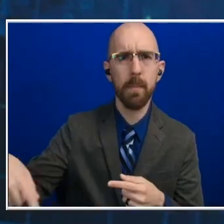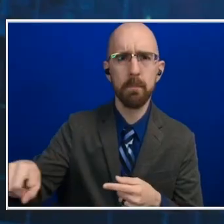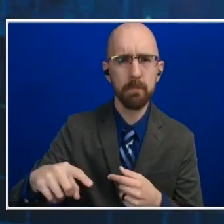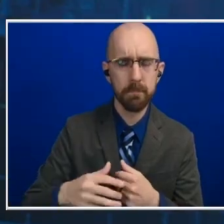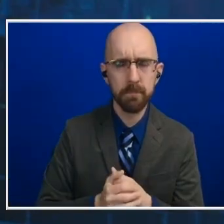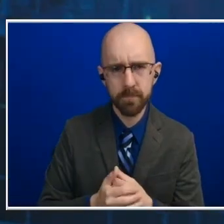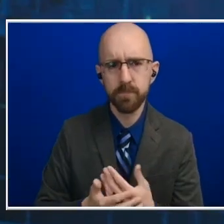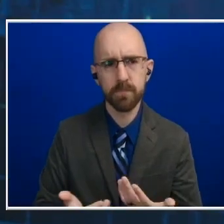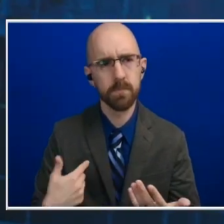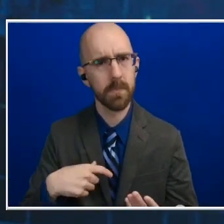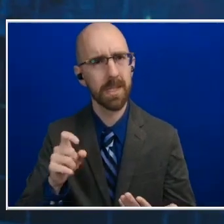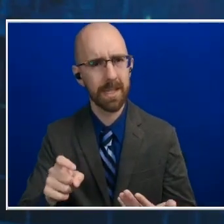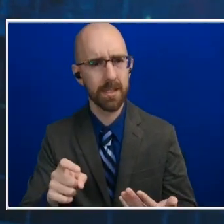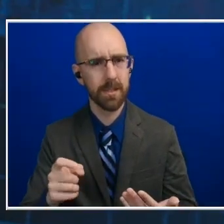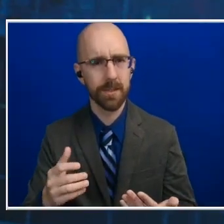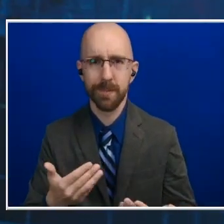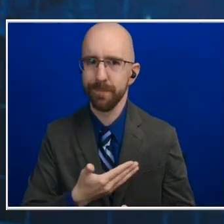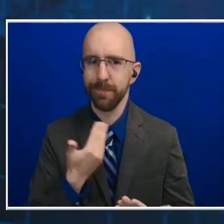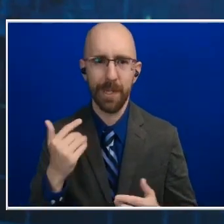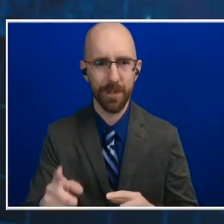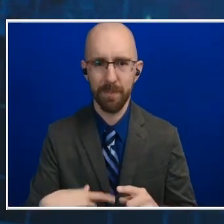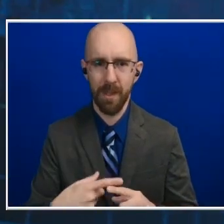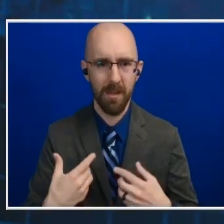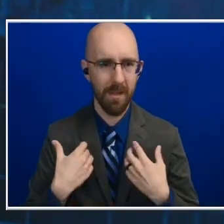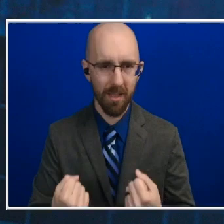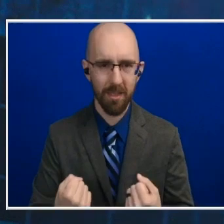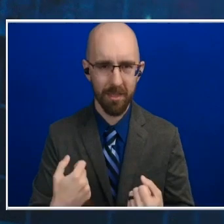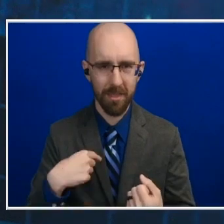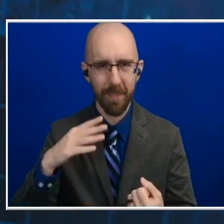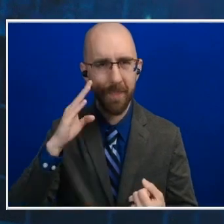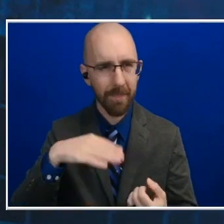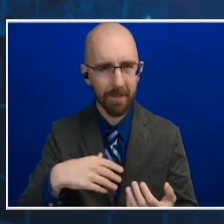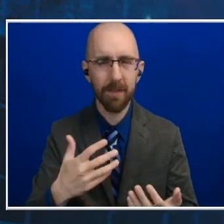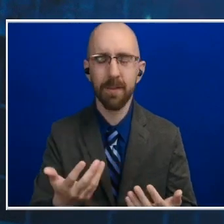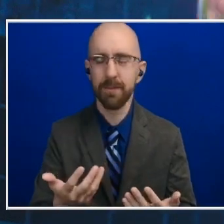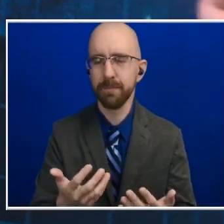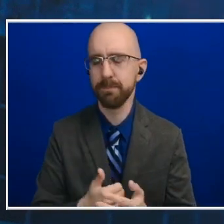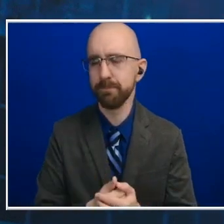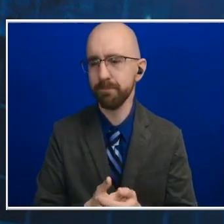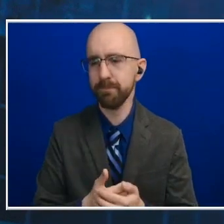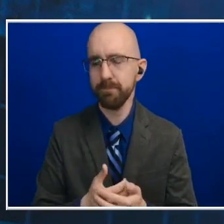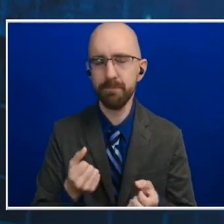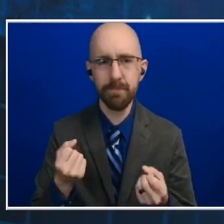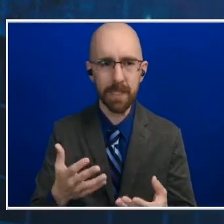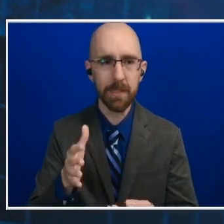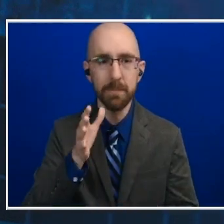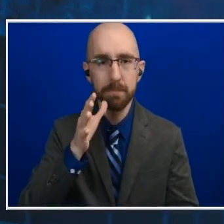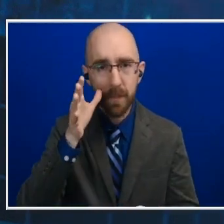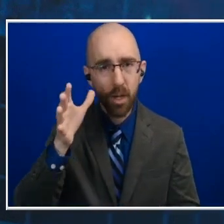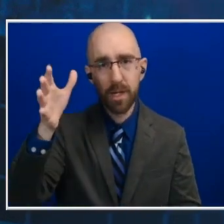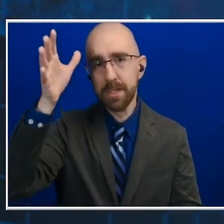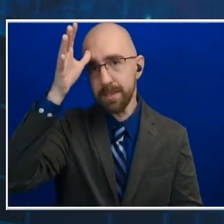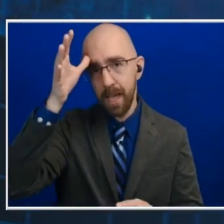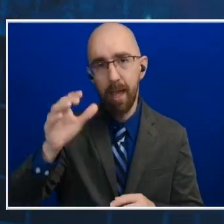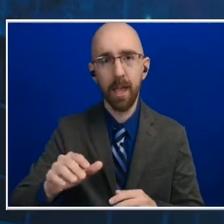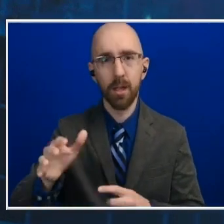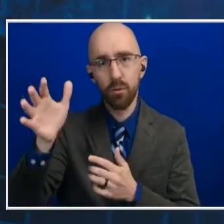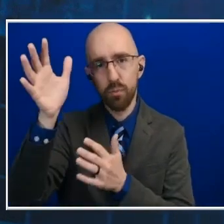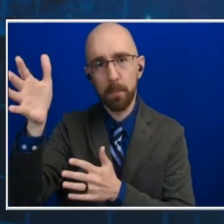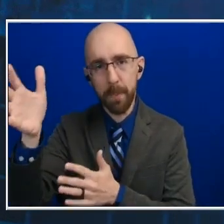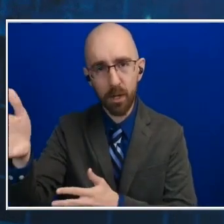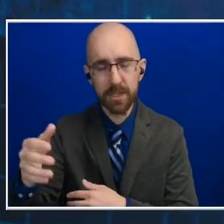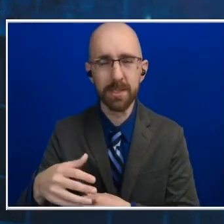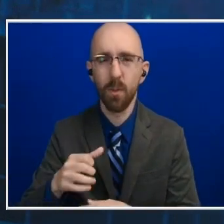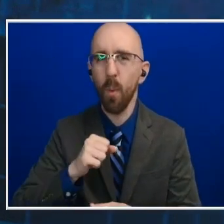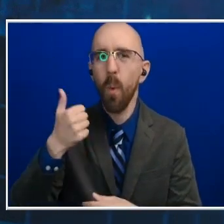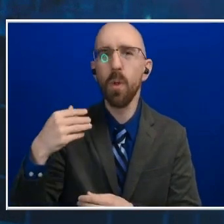better about our health. I know a lot have, parents and dads and grandparents and everything, and that older generation's always